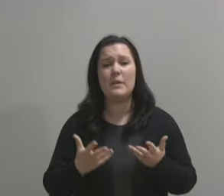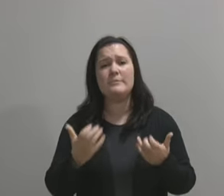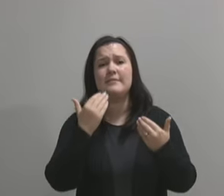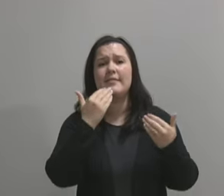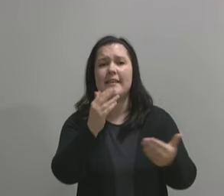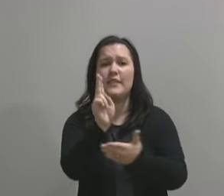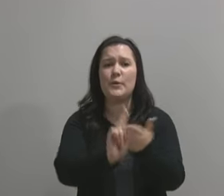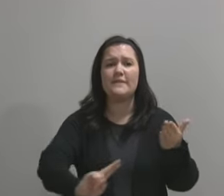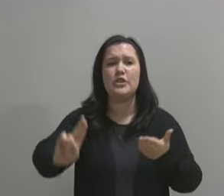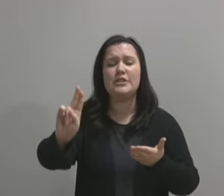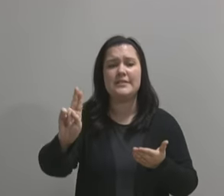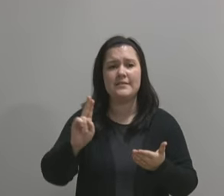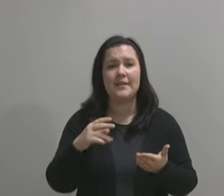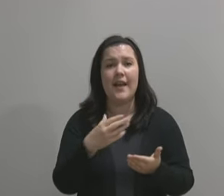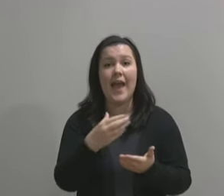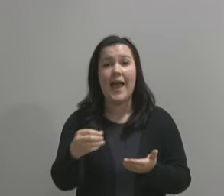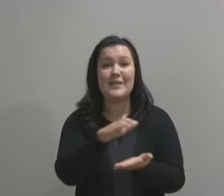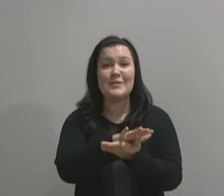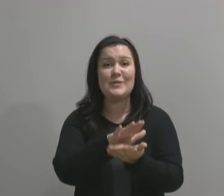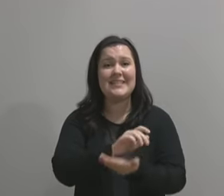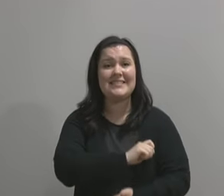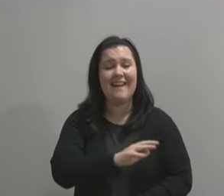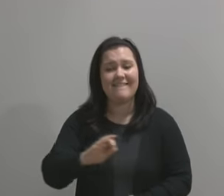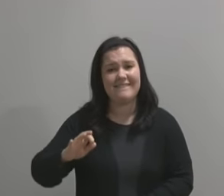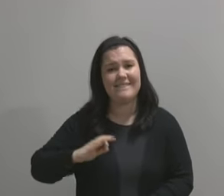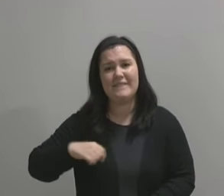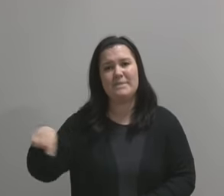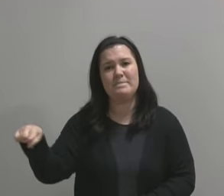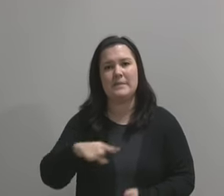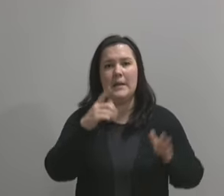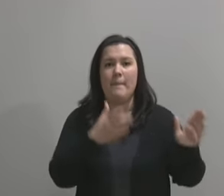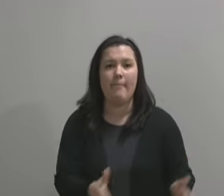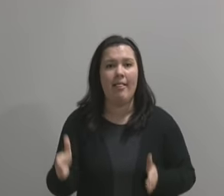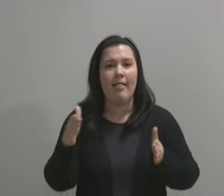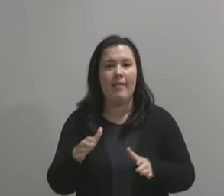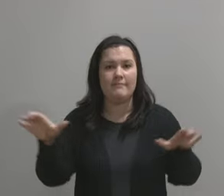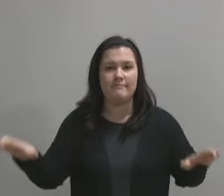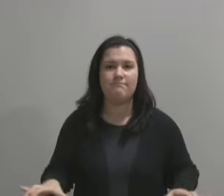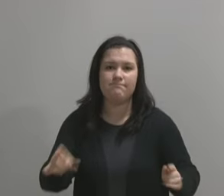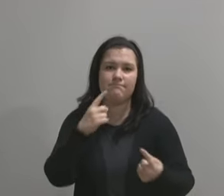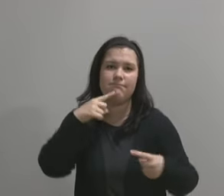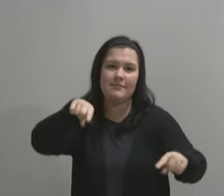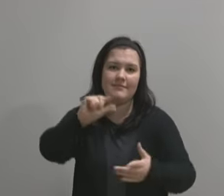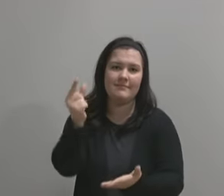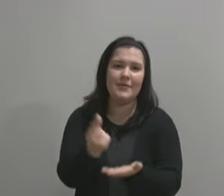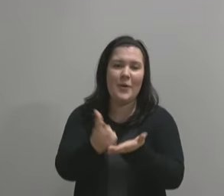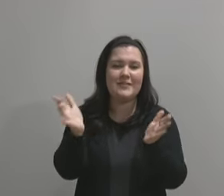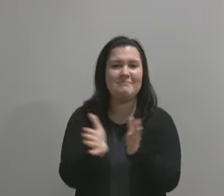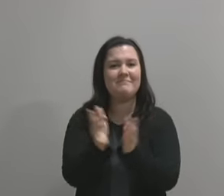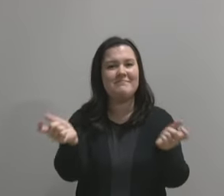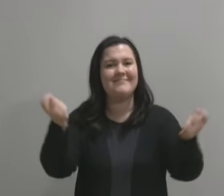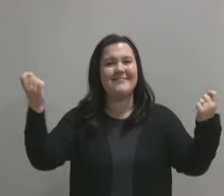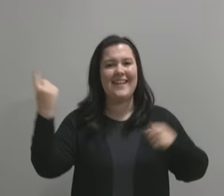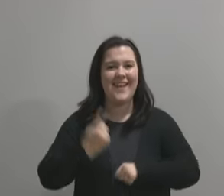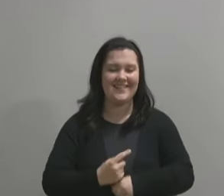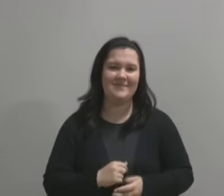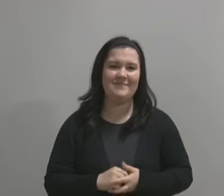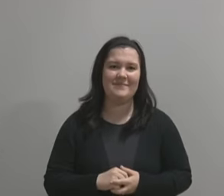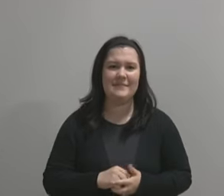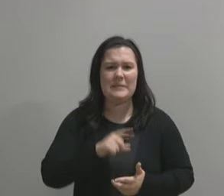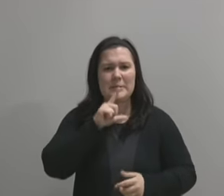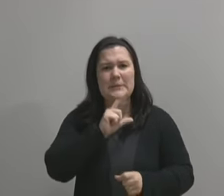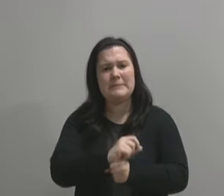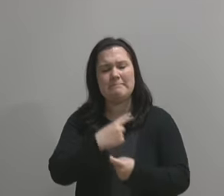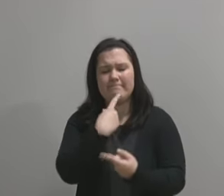the university and the school staff who planned and executed this commencement ceremony today, and express